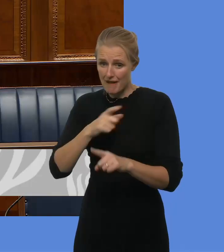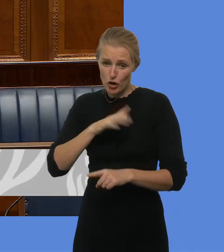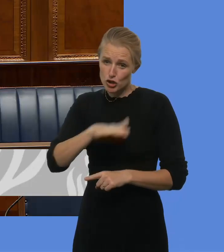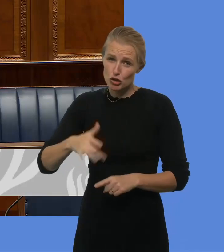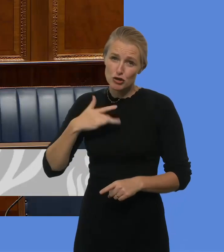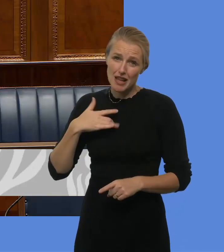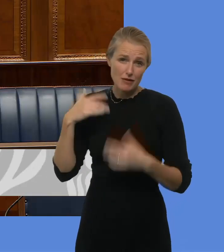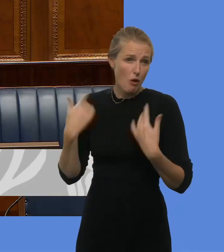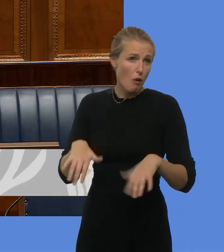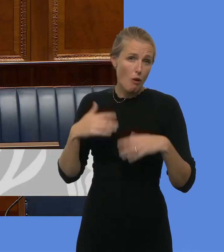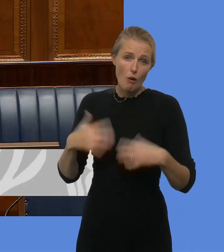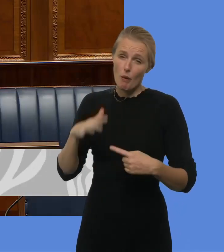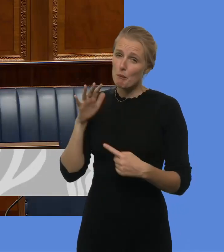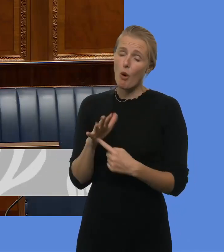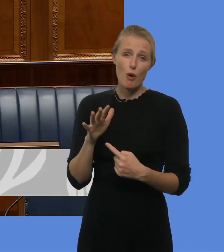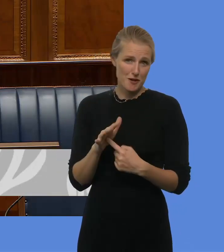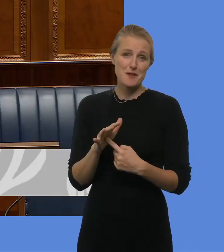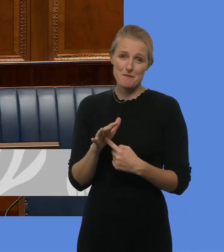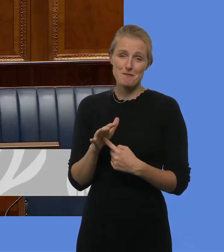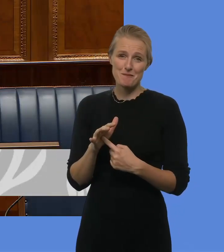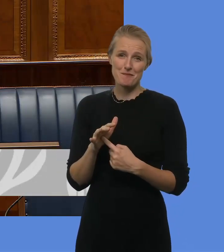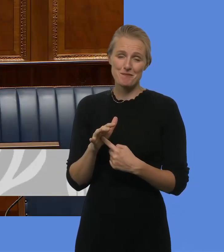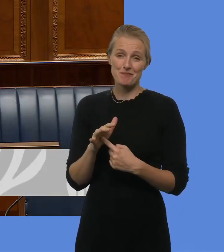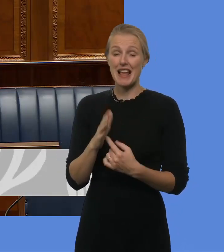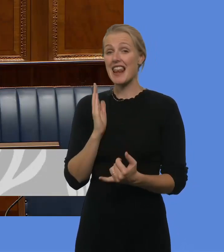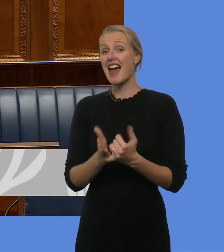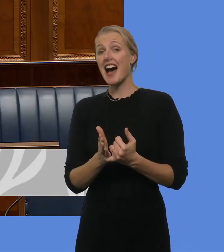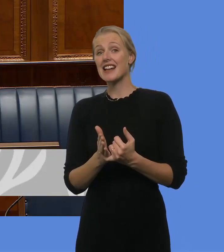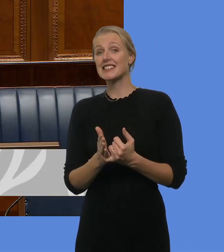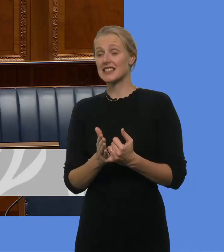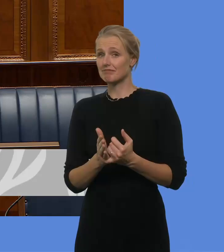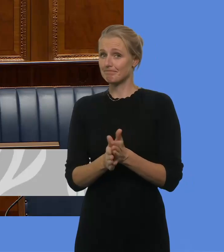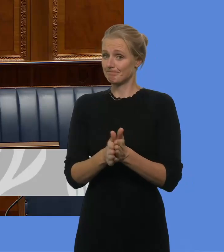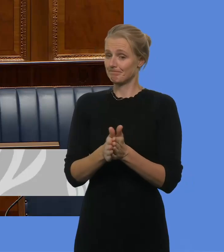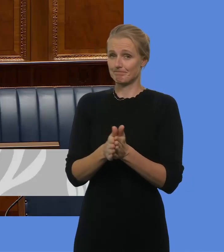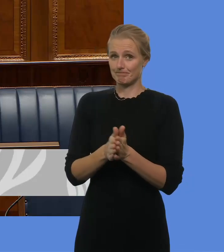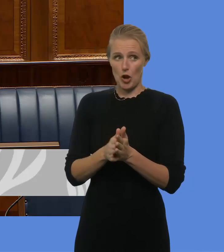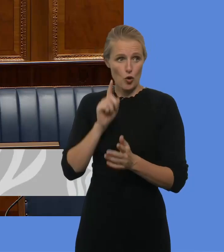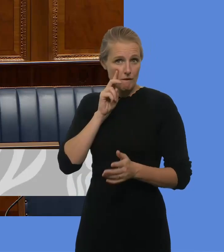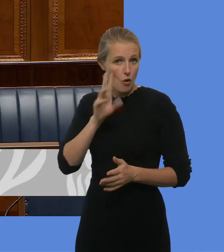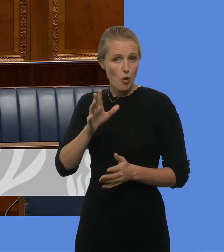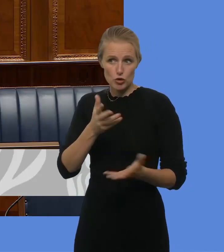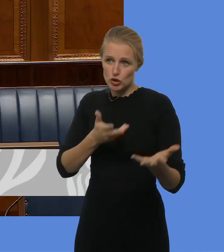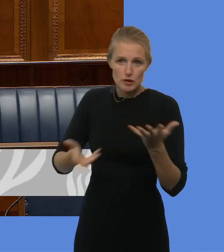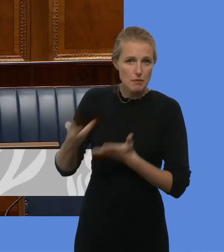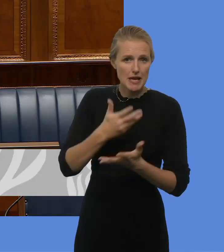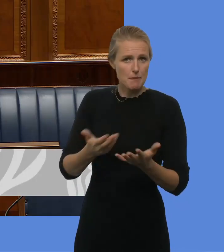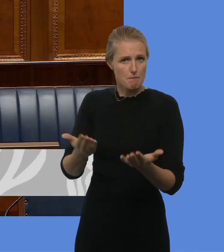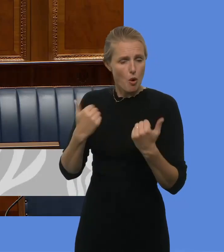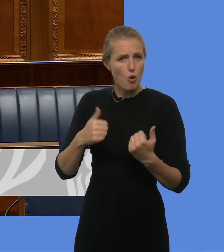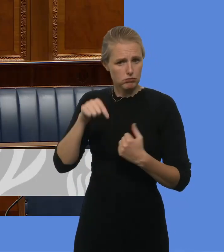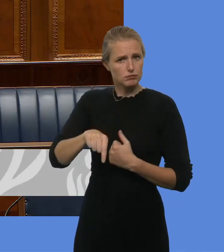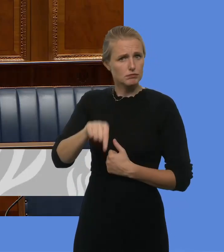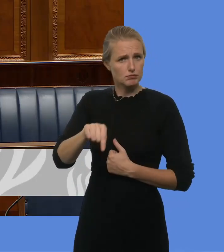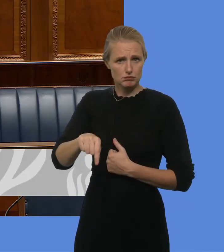lives is really, really significant. And just in closing, I welcome the chance to speak on this debate, Deputy